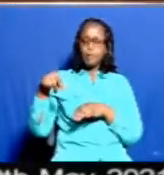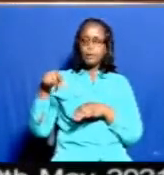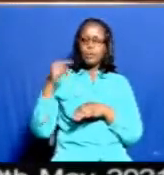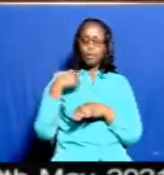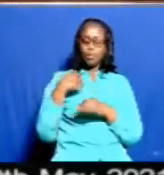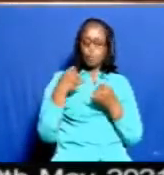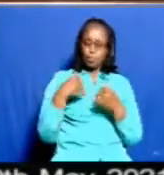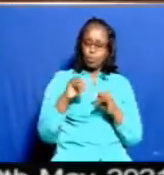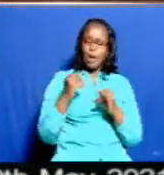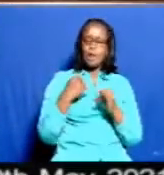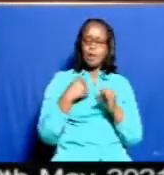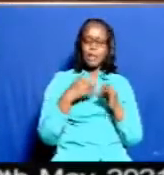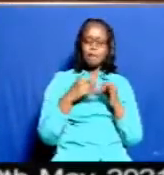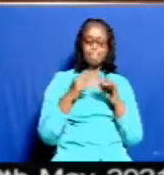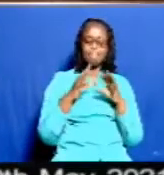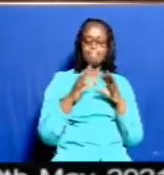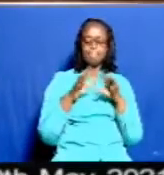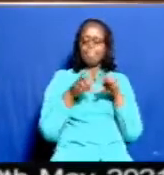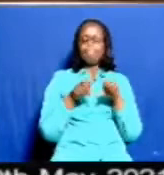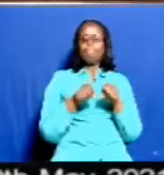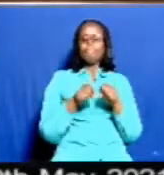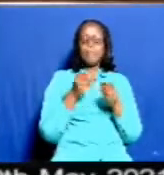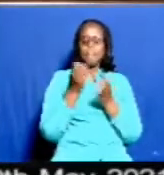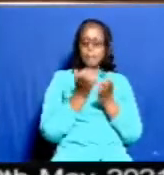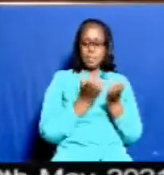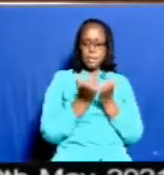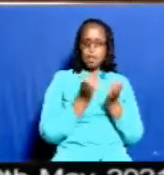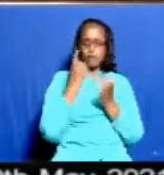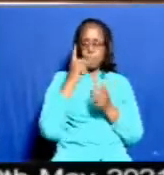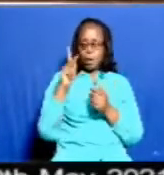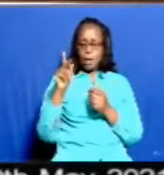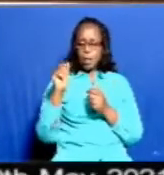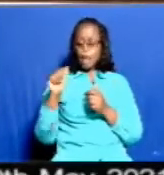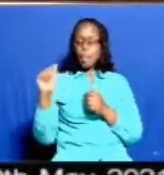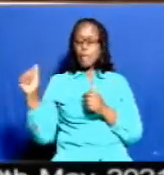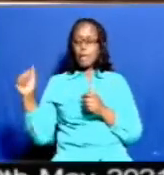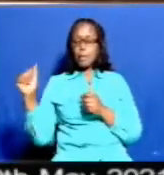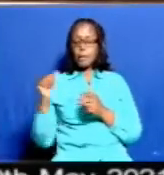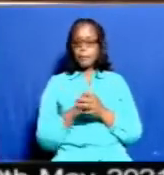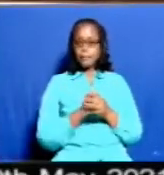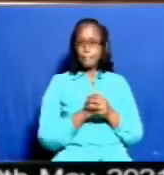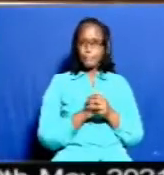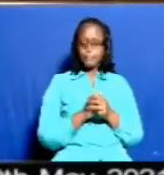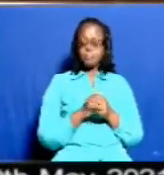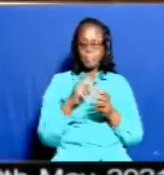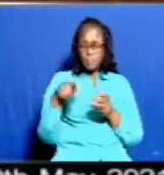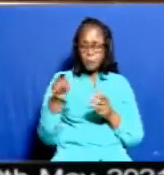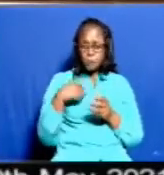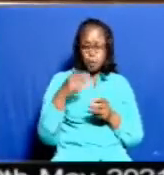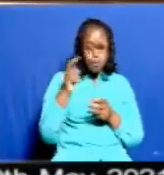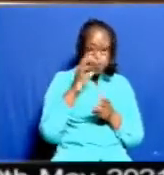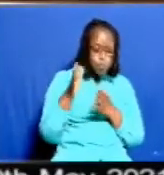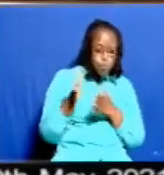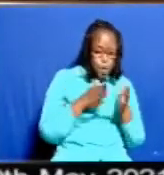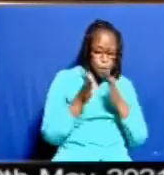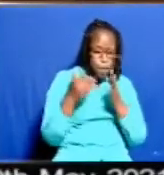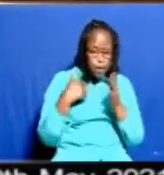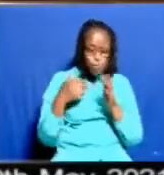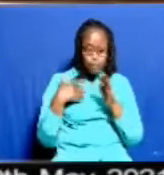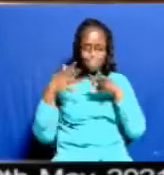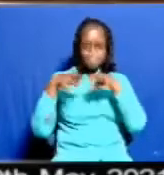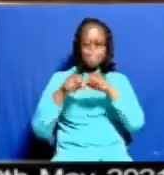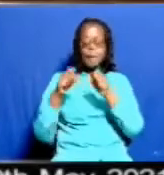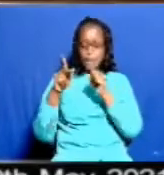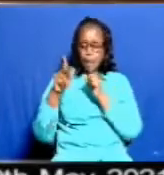to use state capture the business of KAA, that this must not be that another avenue now, Honorable Speaker. Lastly, Honorable Speaker, we